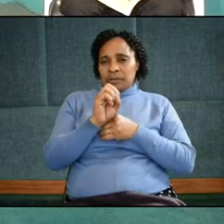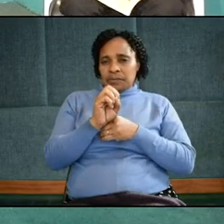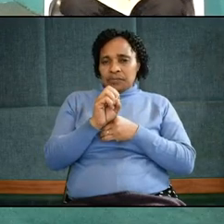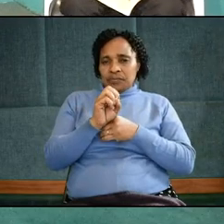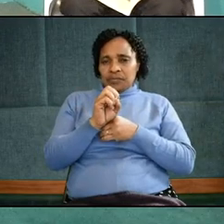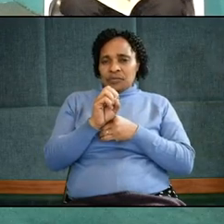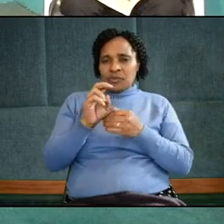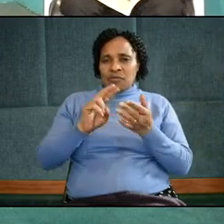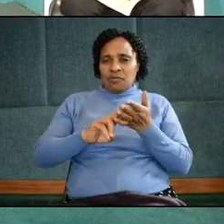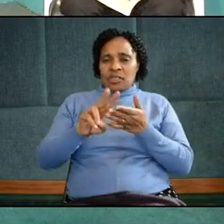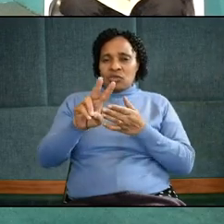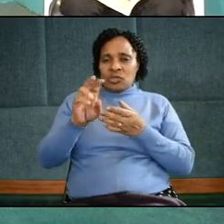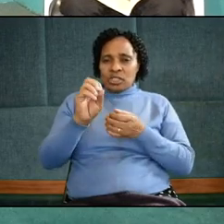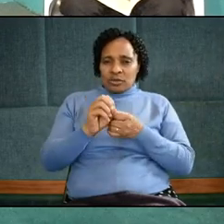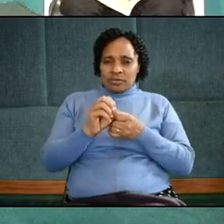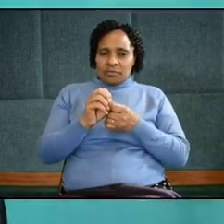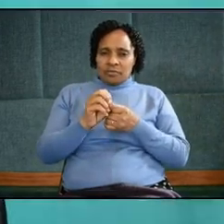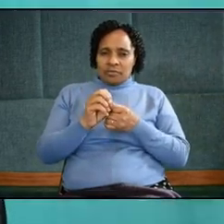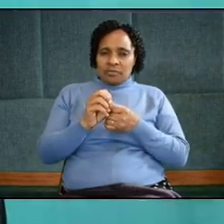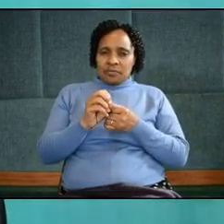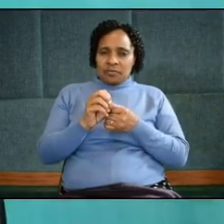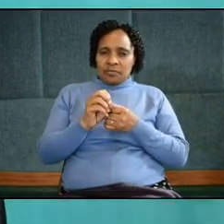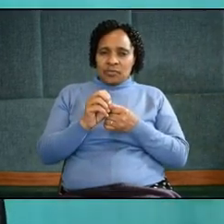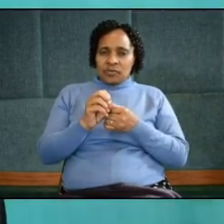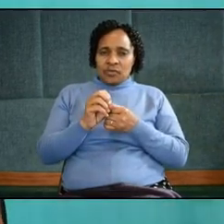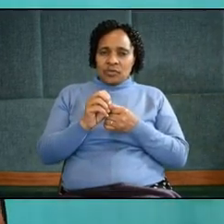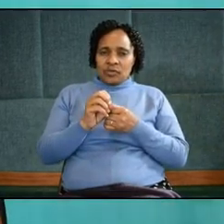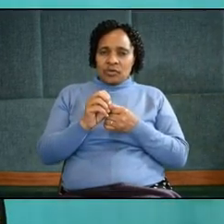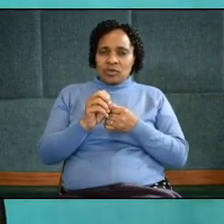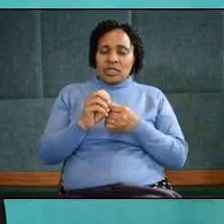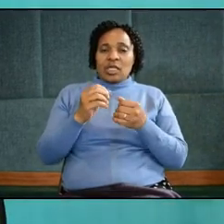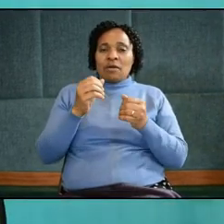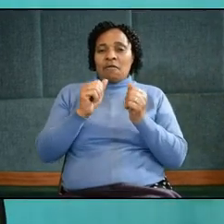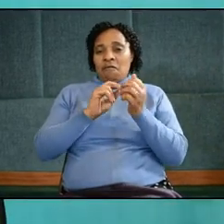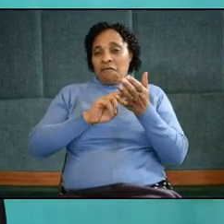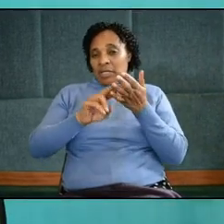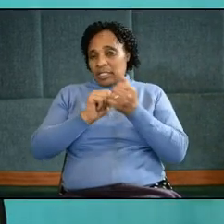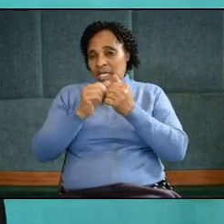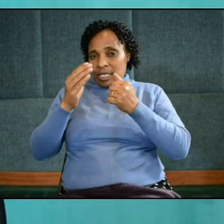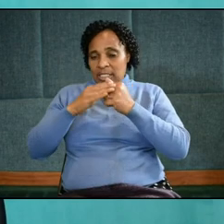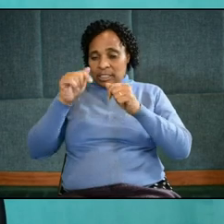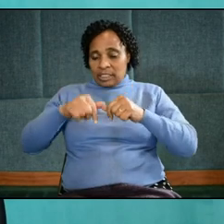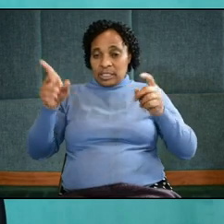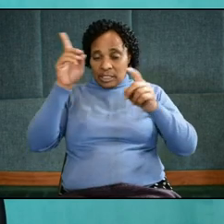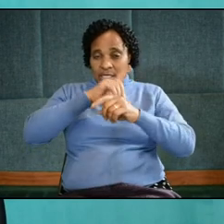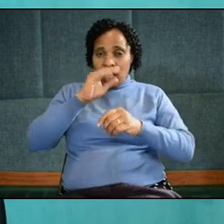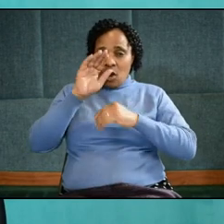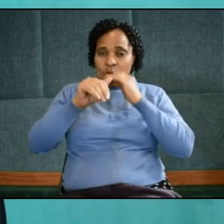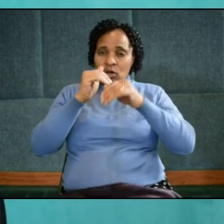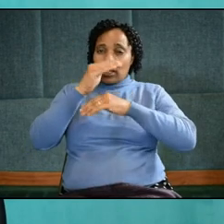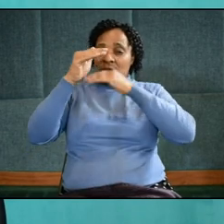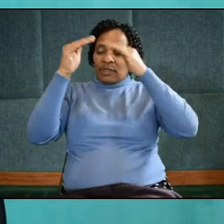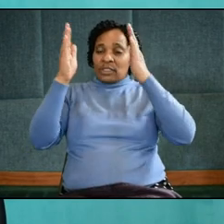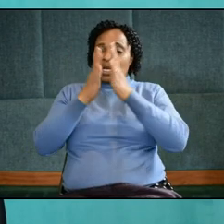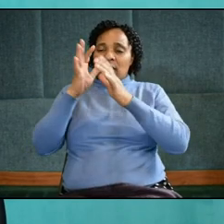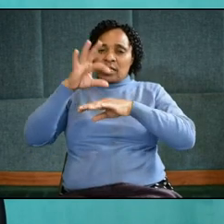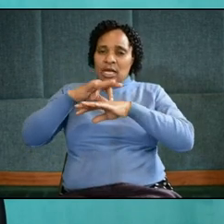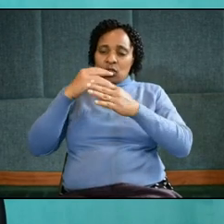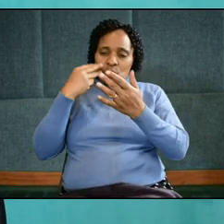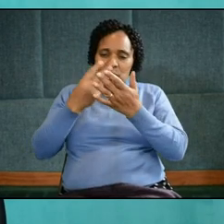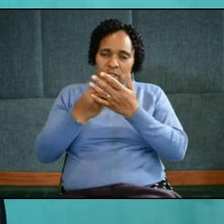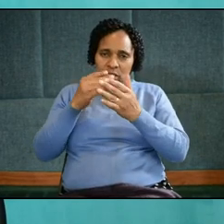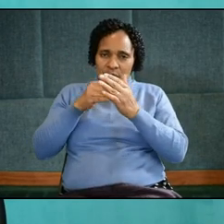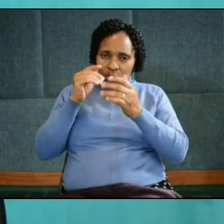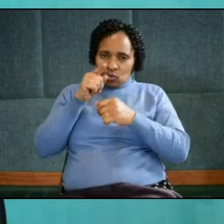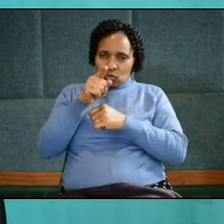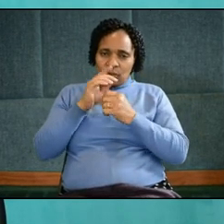both concepts at once, 19 and 20. Verse 19 states that, "This day I call the heavens and earth as witnesses against